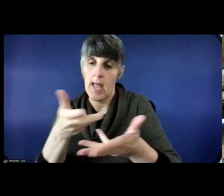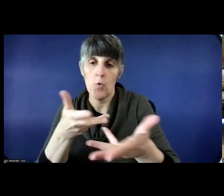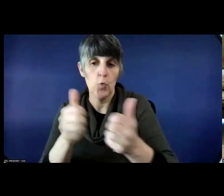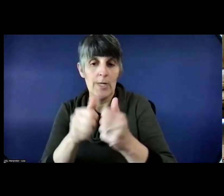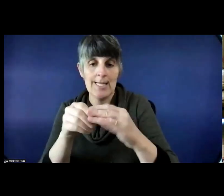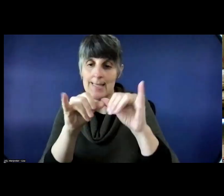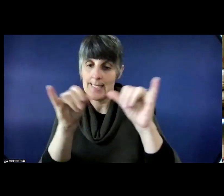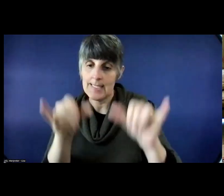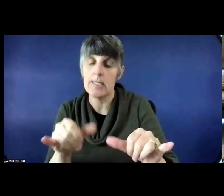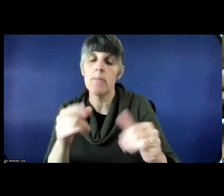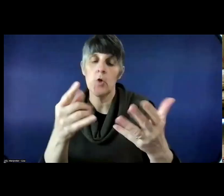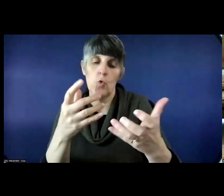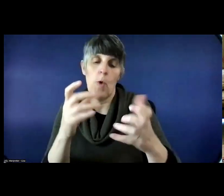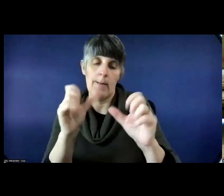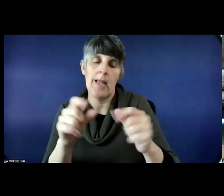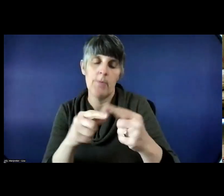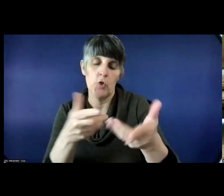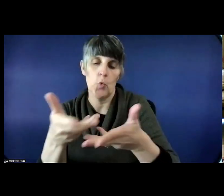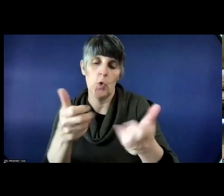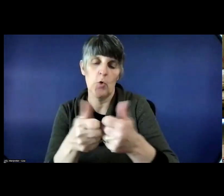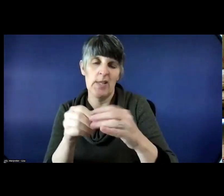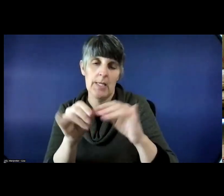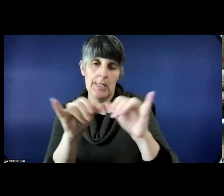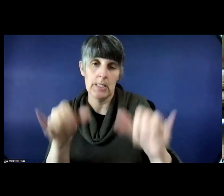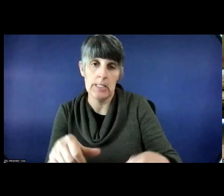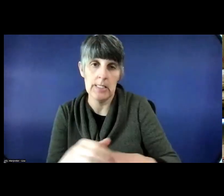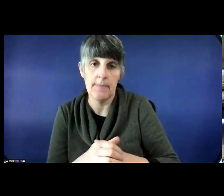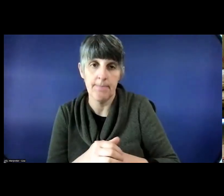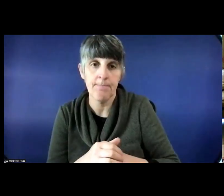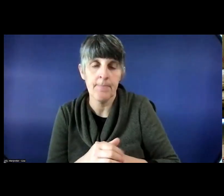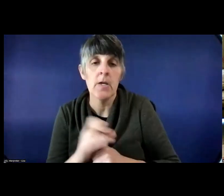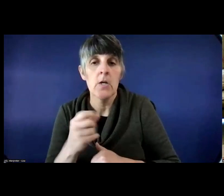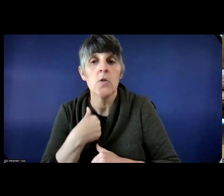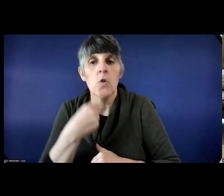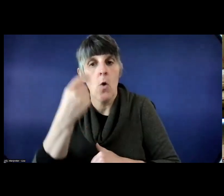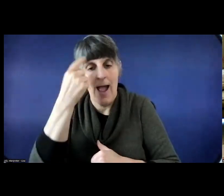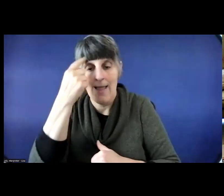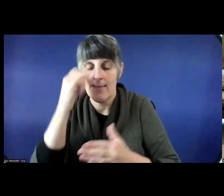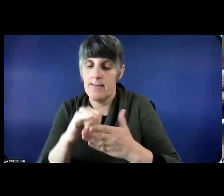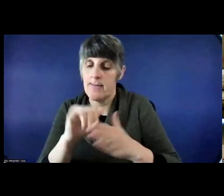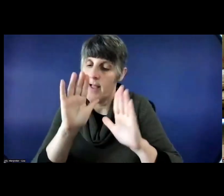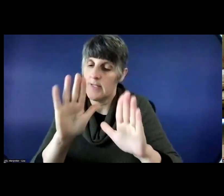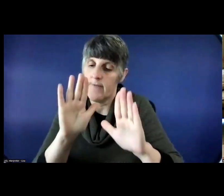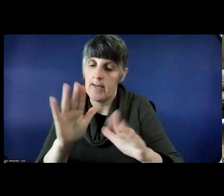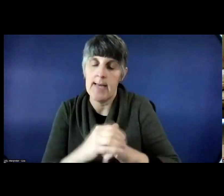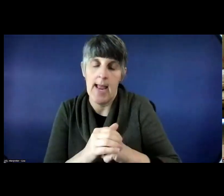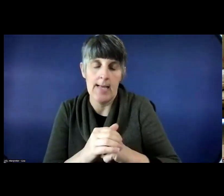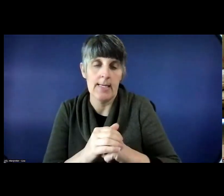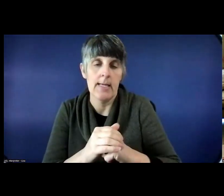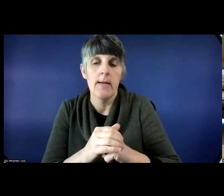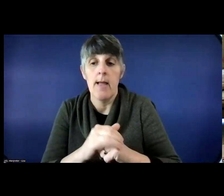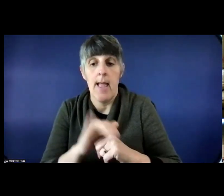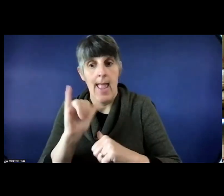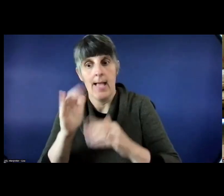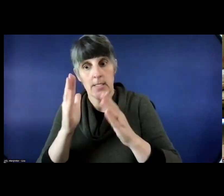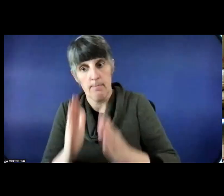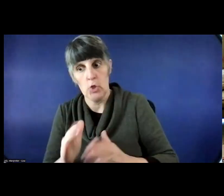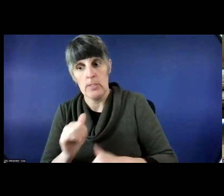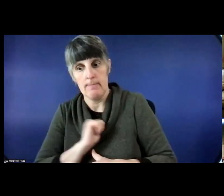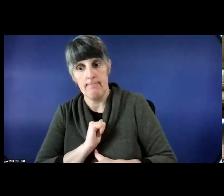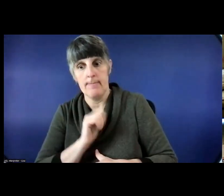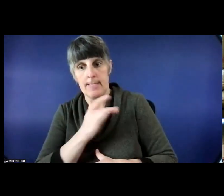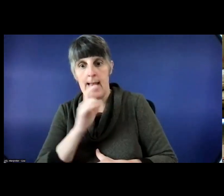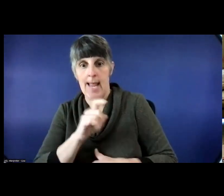system, you want to be able to work within the system. And so I think that's fantastic, speaking as someone who had to oftentimes